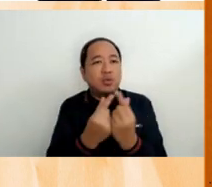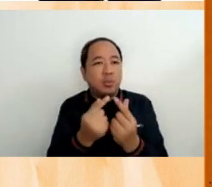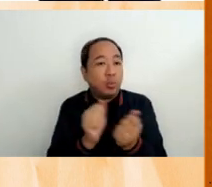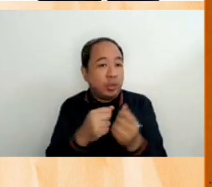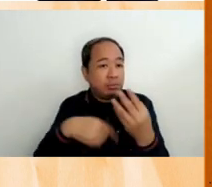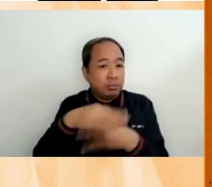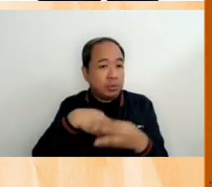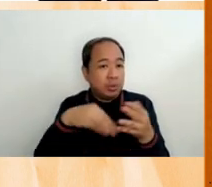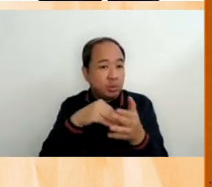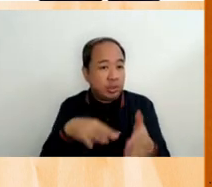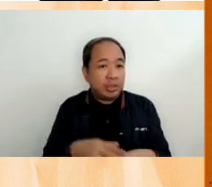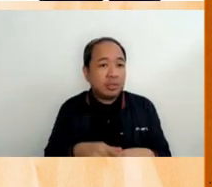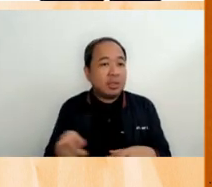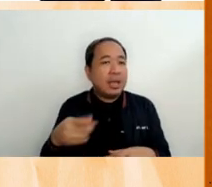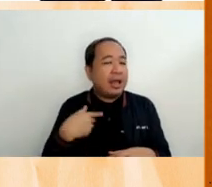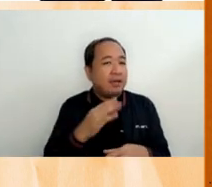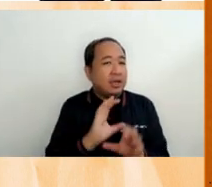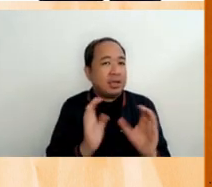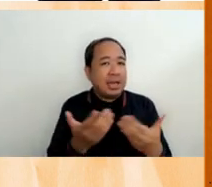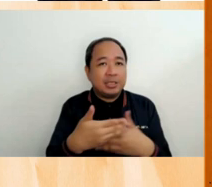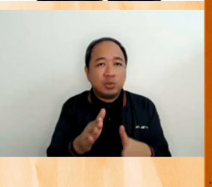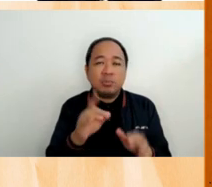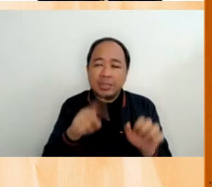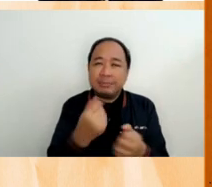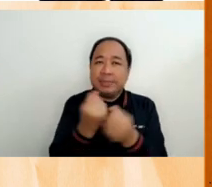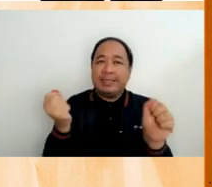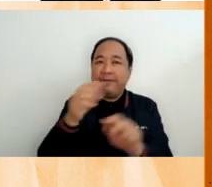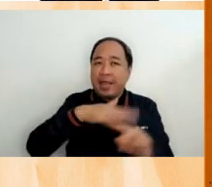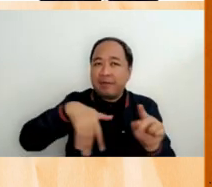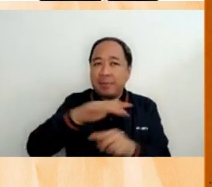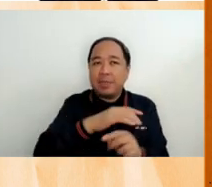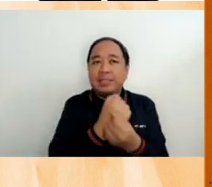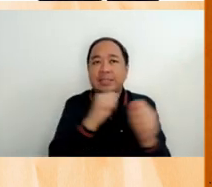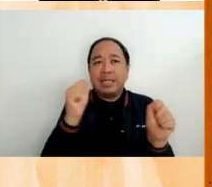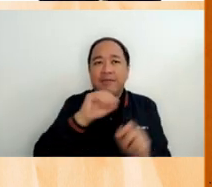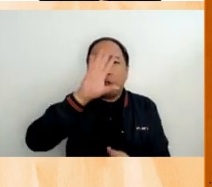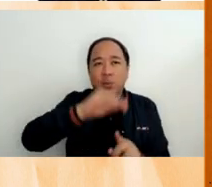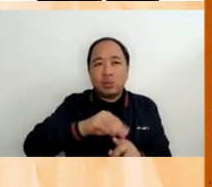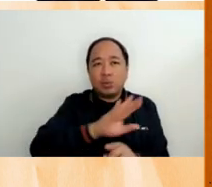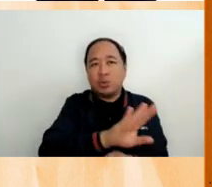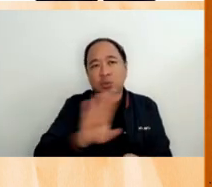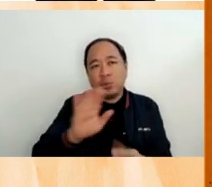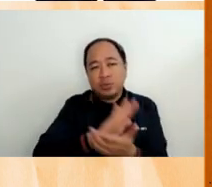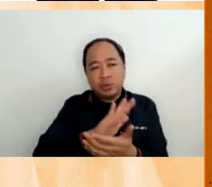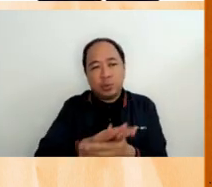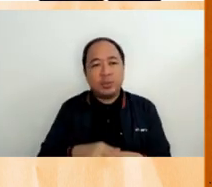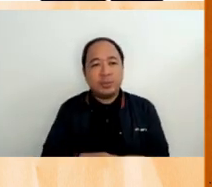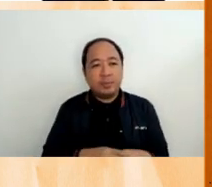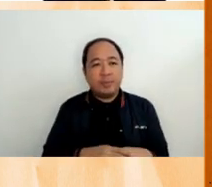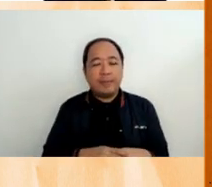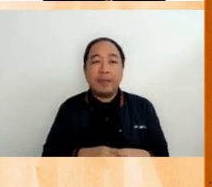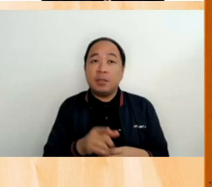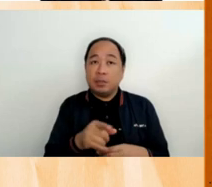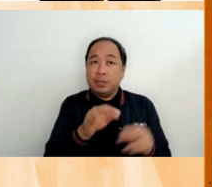is important because we want to make the classrooms feel safe for our students. Also, we want, like